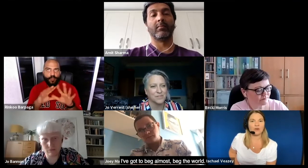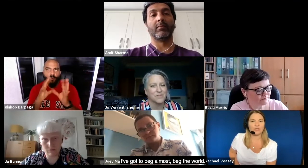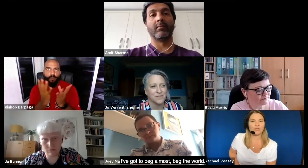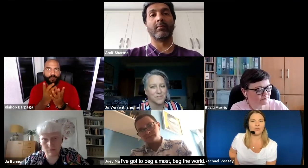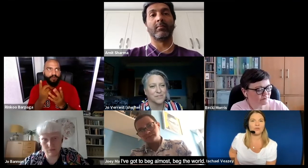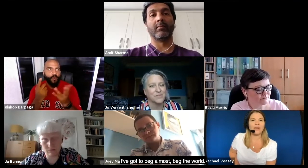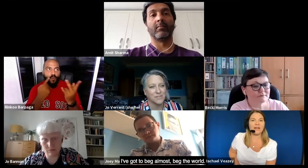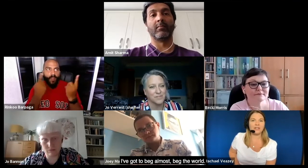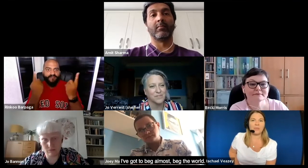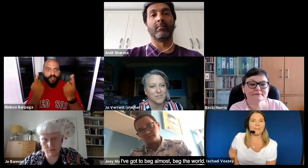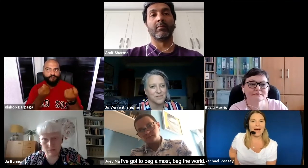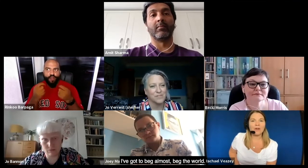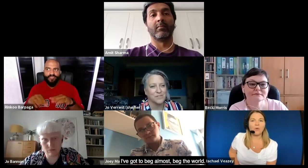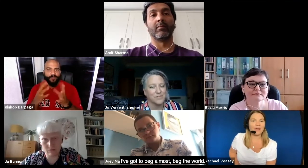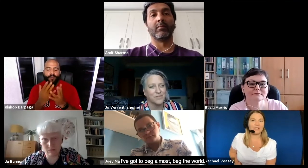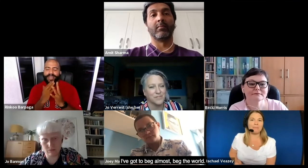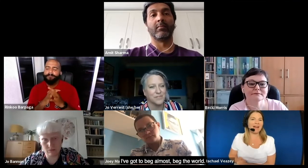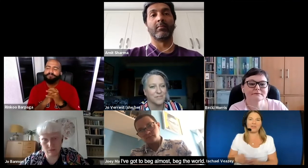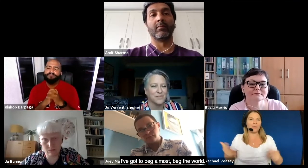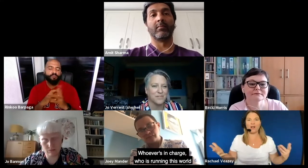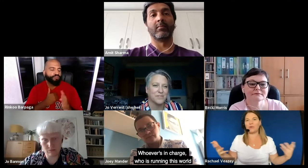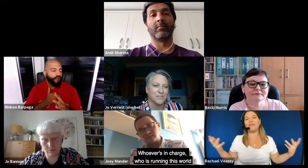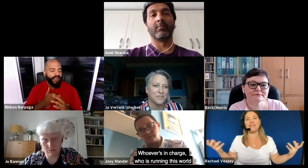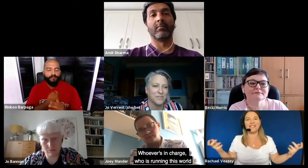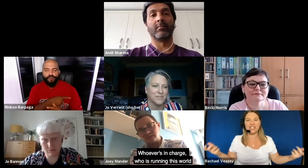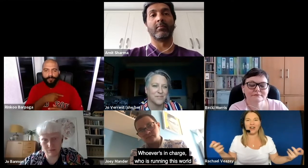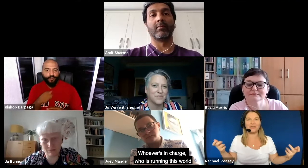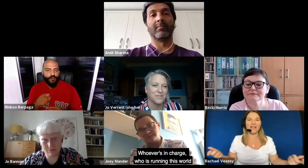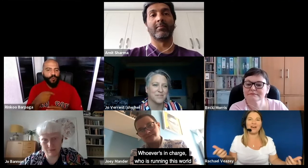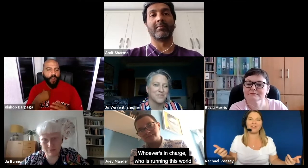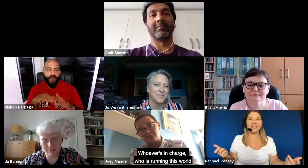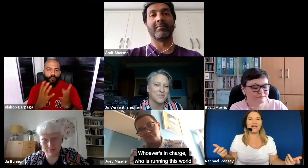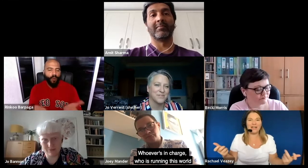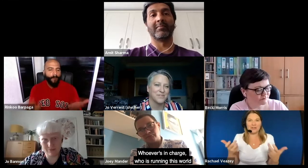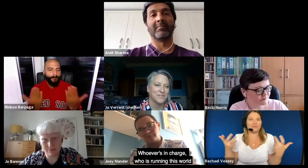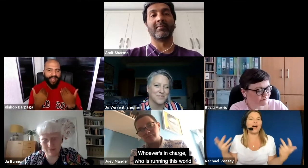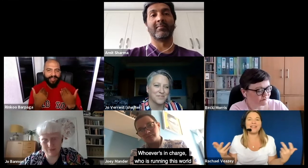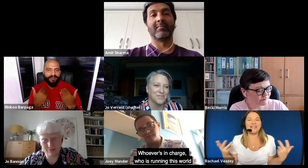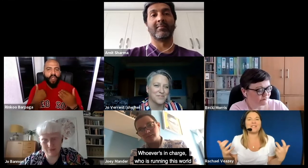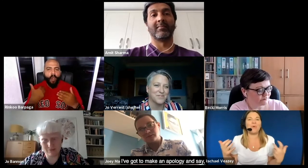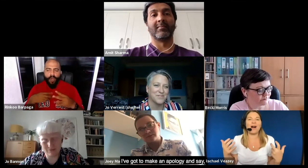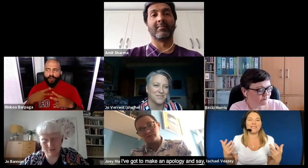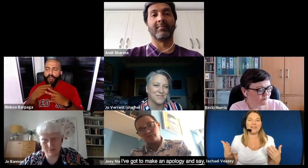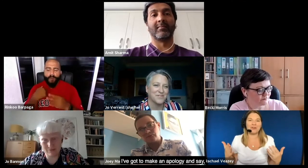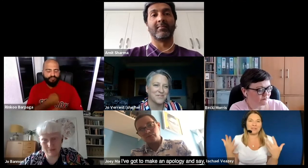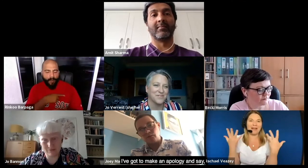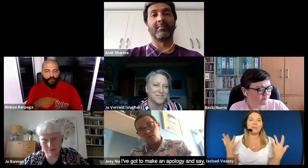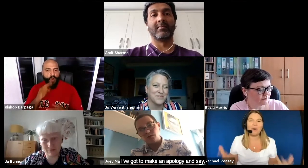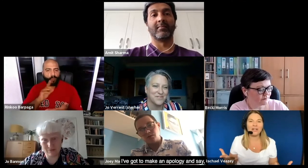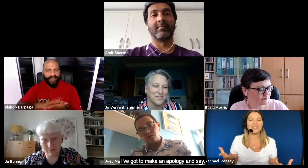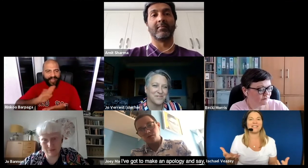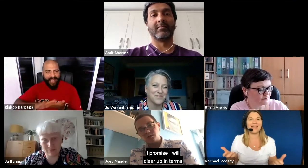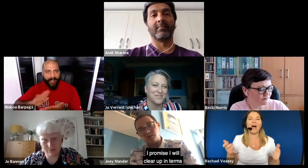I've got to, you know, beg the world, whoever's in charge, who's running this world. I've got to make